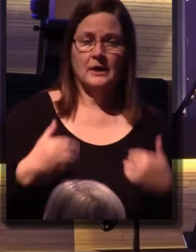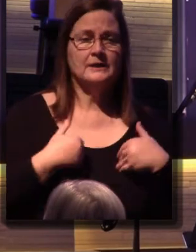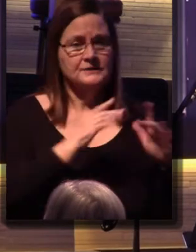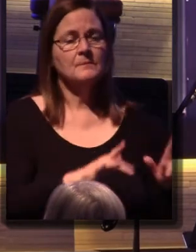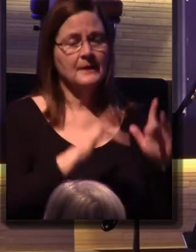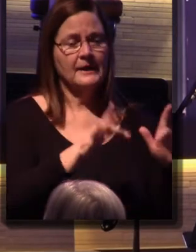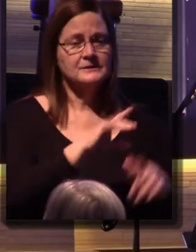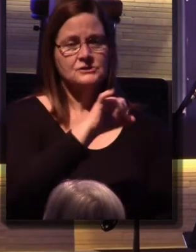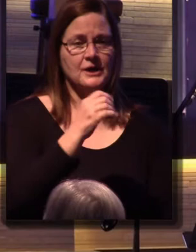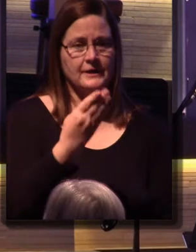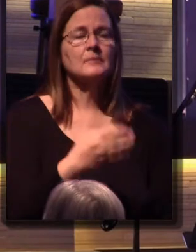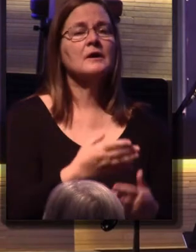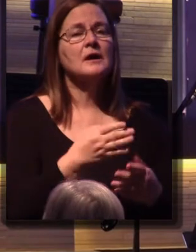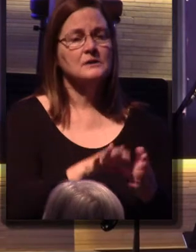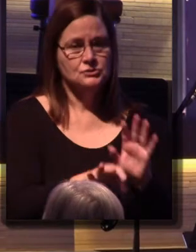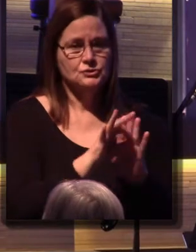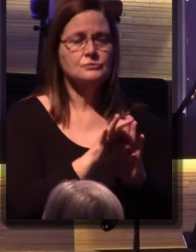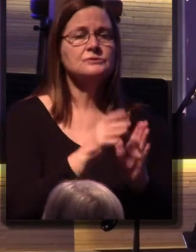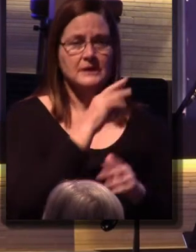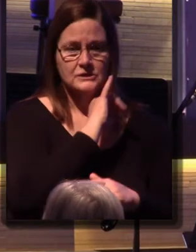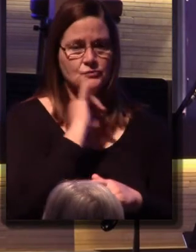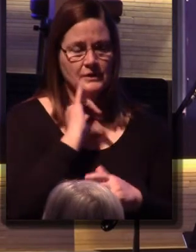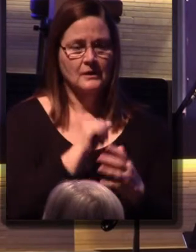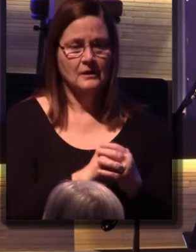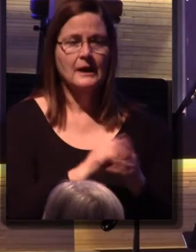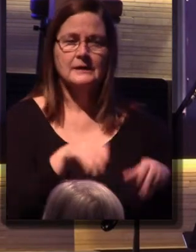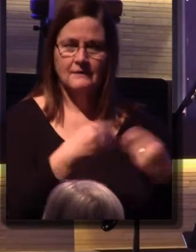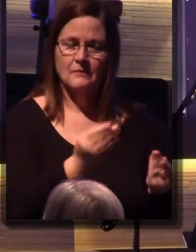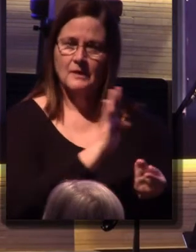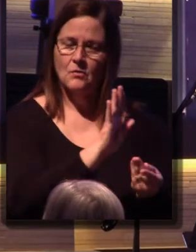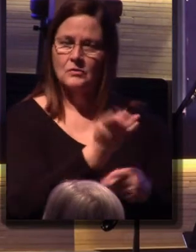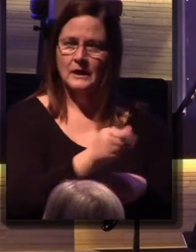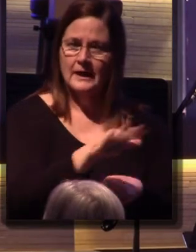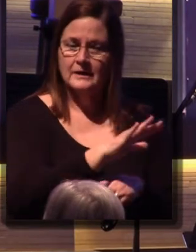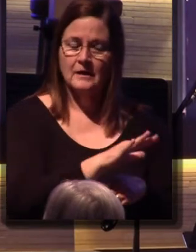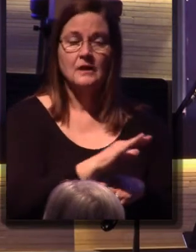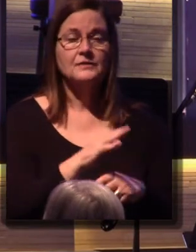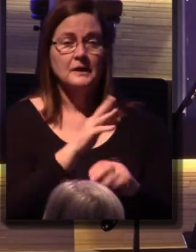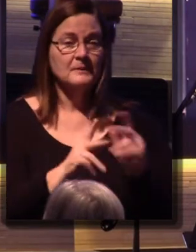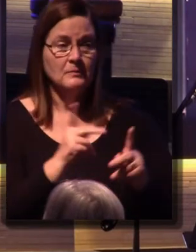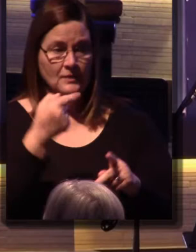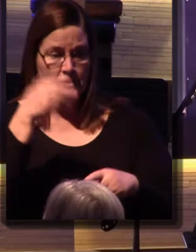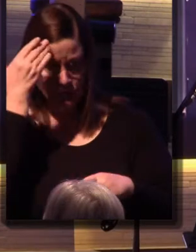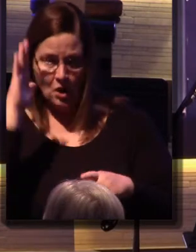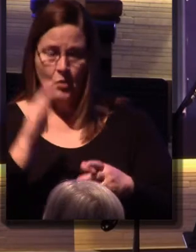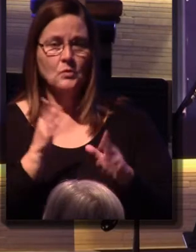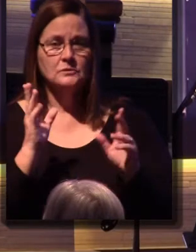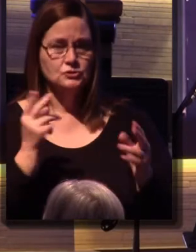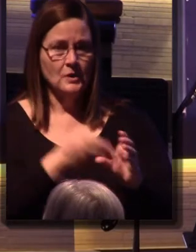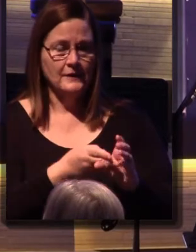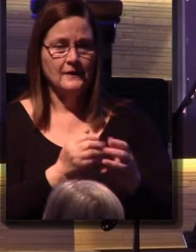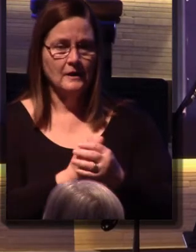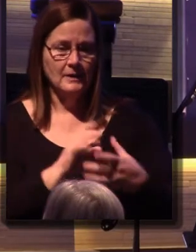the Lord will have compassion on Jacob and again choose Israel and settle them in their own land, then strangers will join them